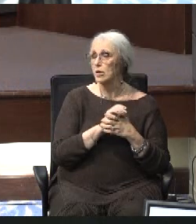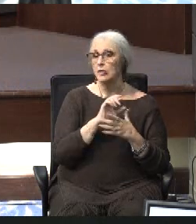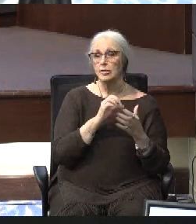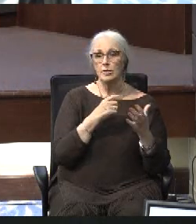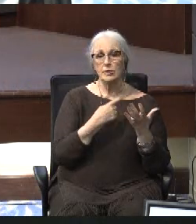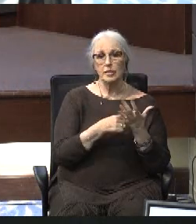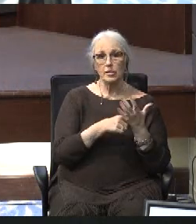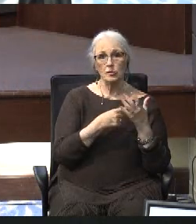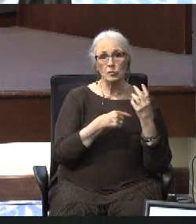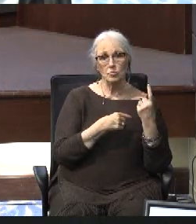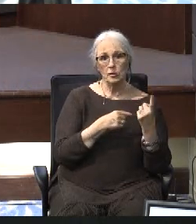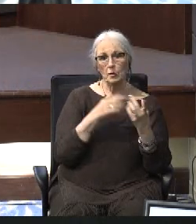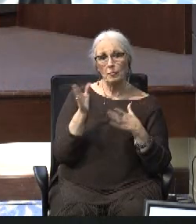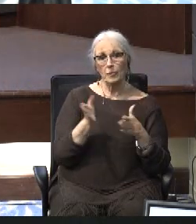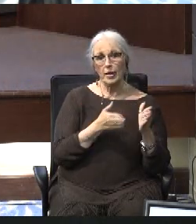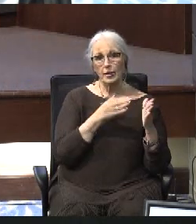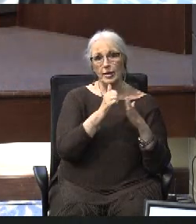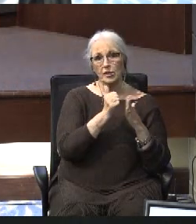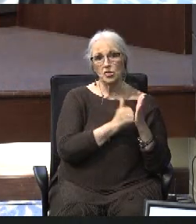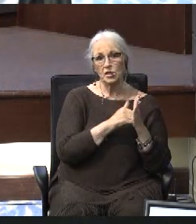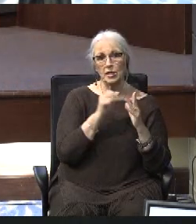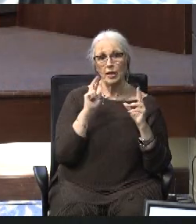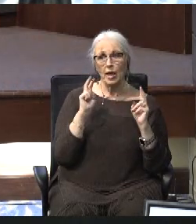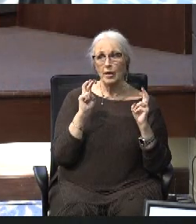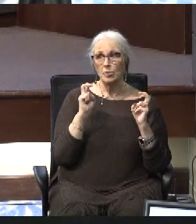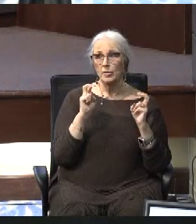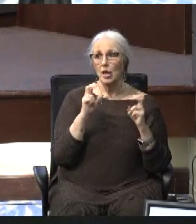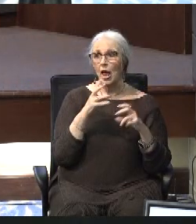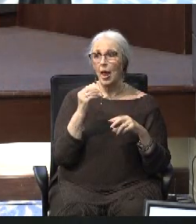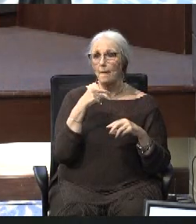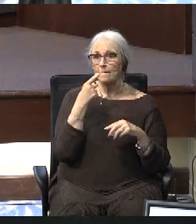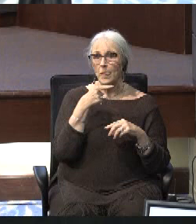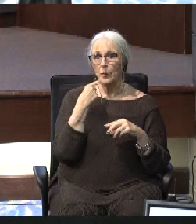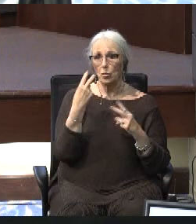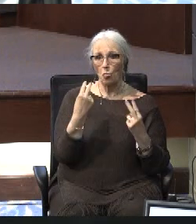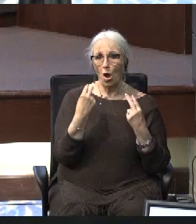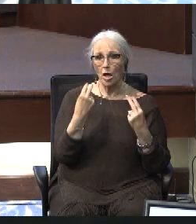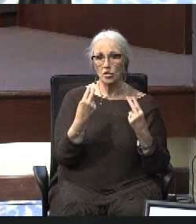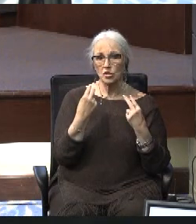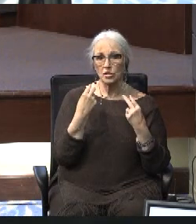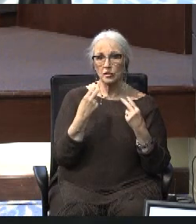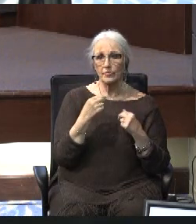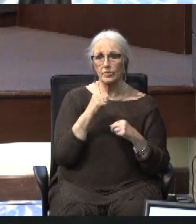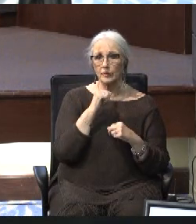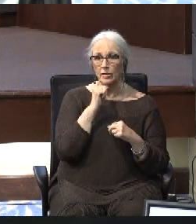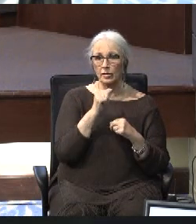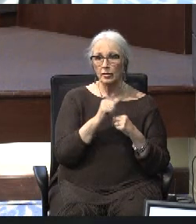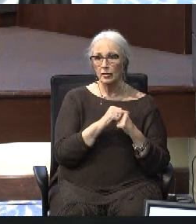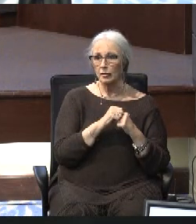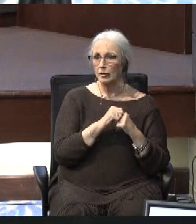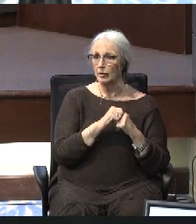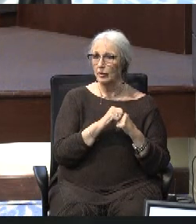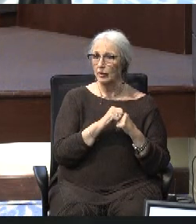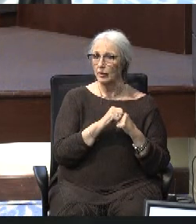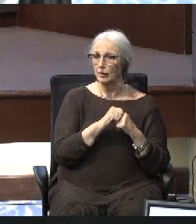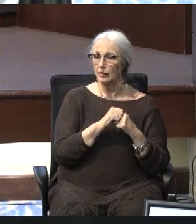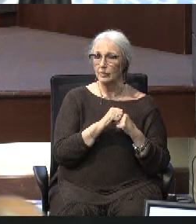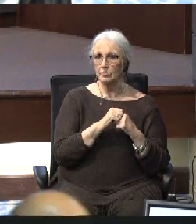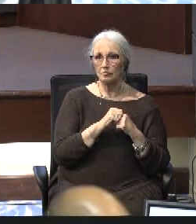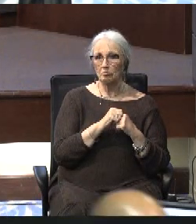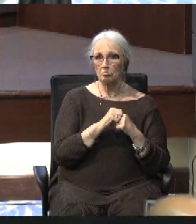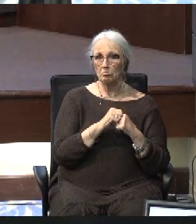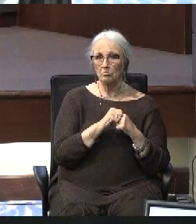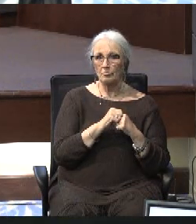of planning public hearing agenda items. And for the public watching, if you're not familiar with Clint Peters, this is